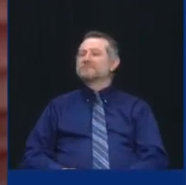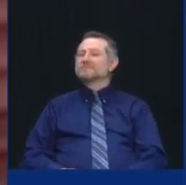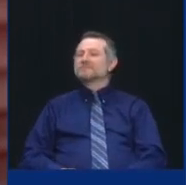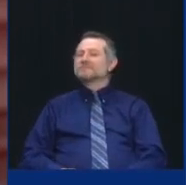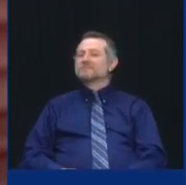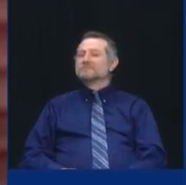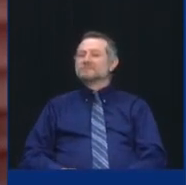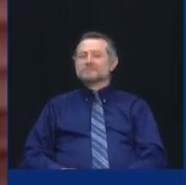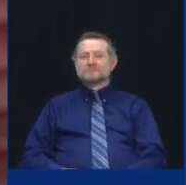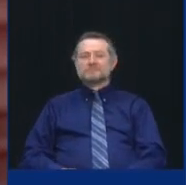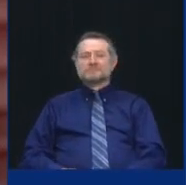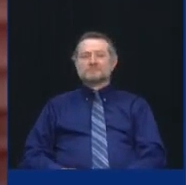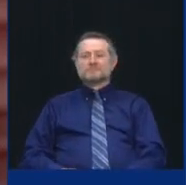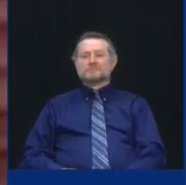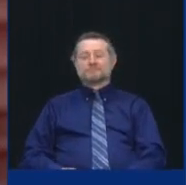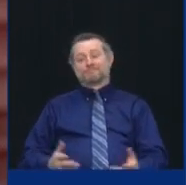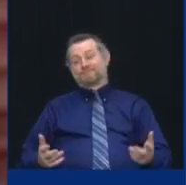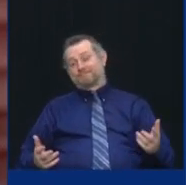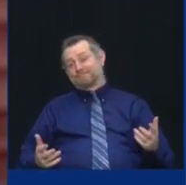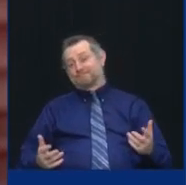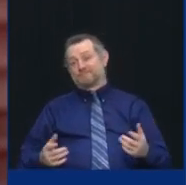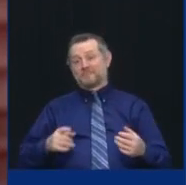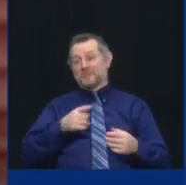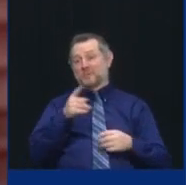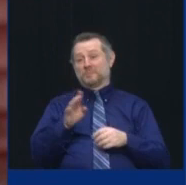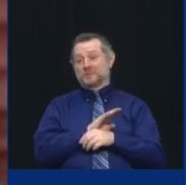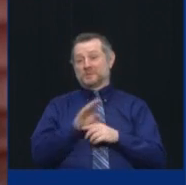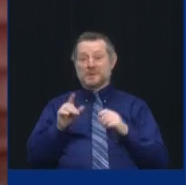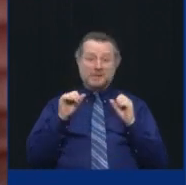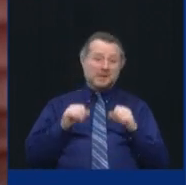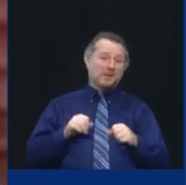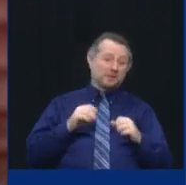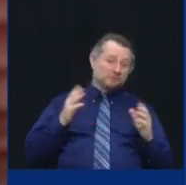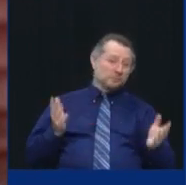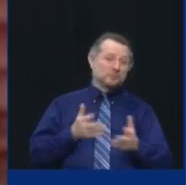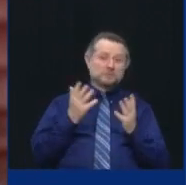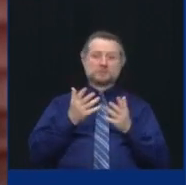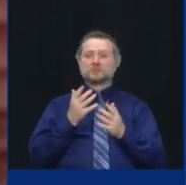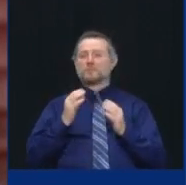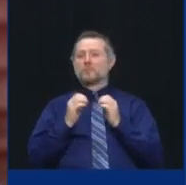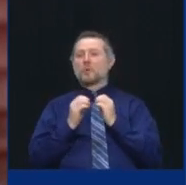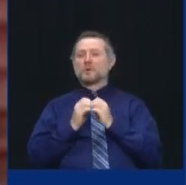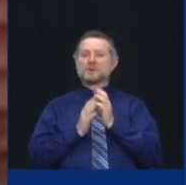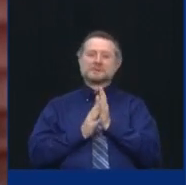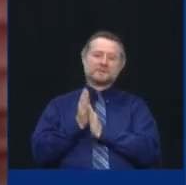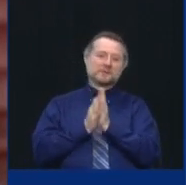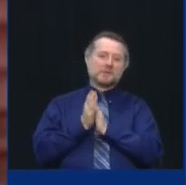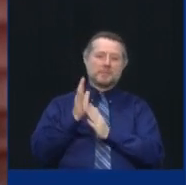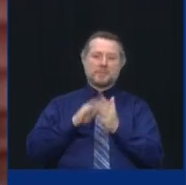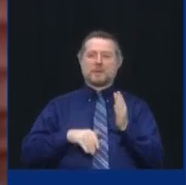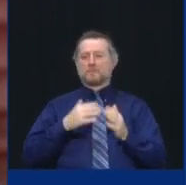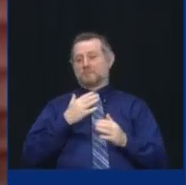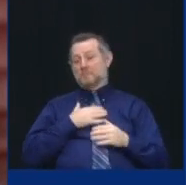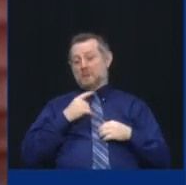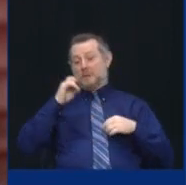ways, I think the private sector can offer more effective incentives than government can. You know,